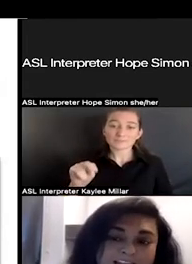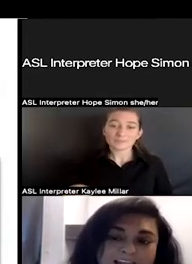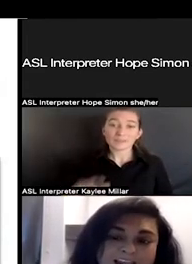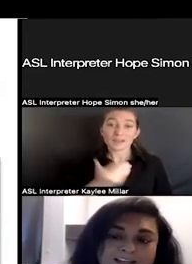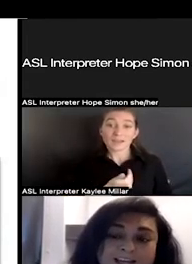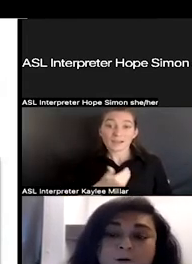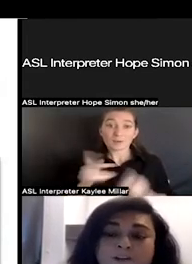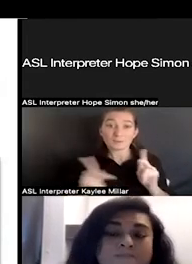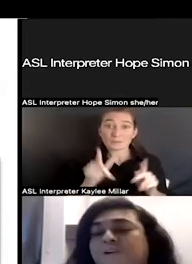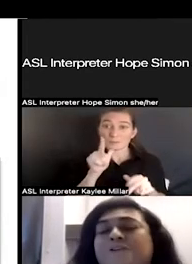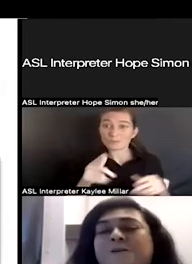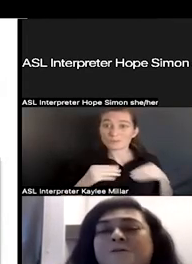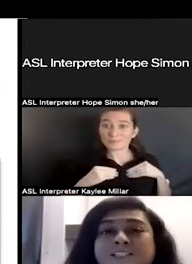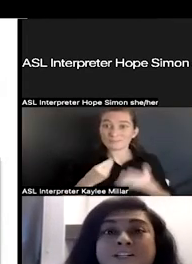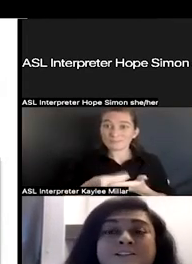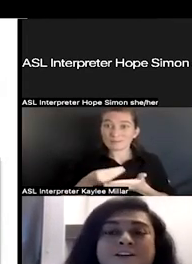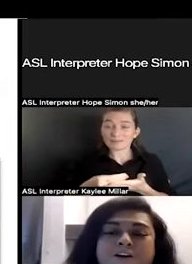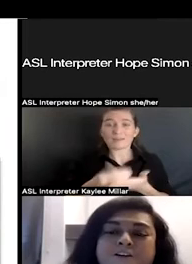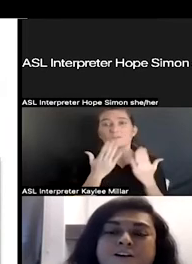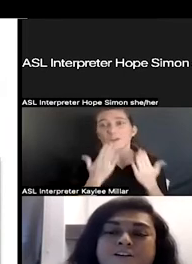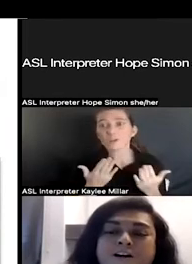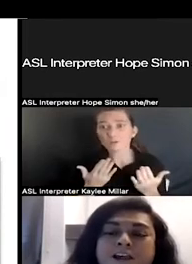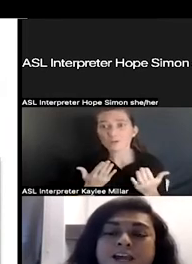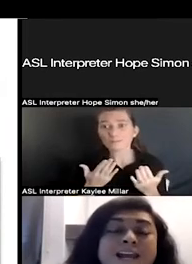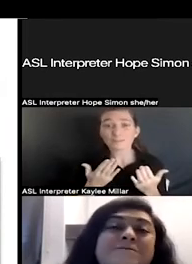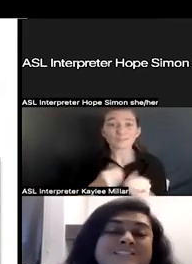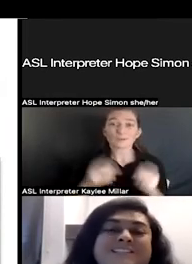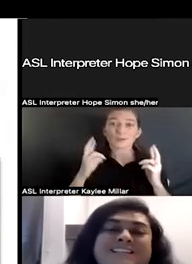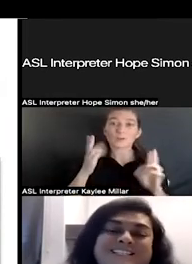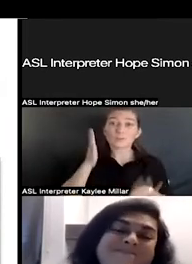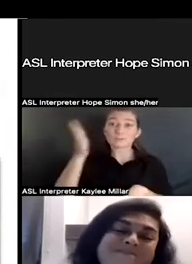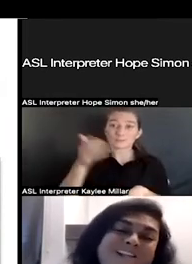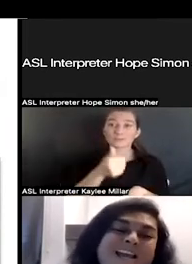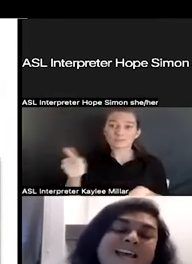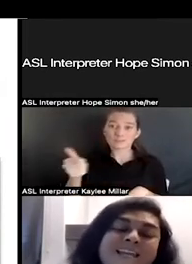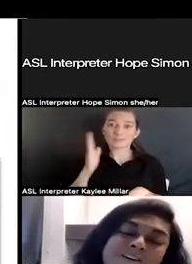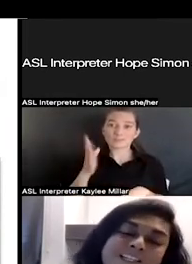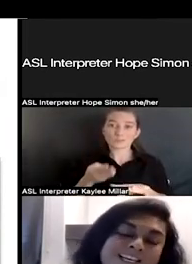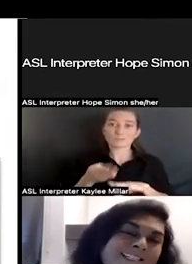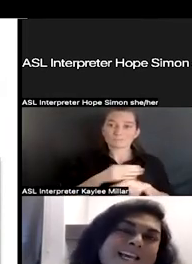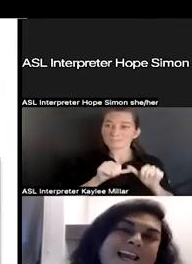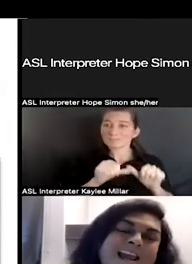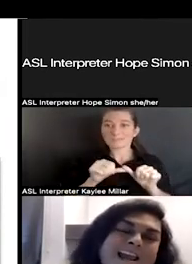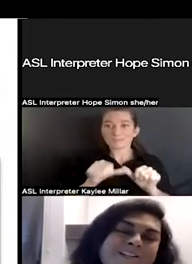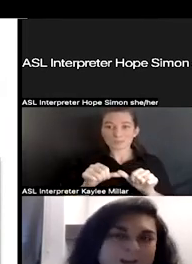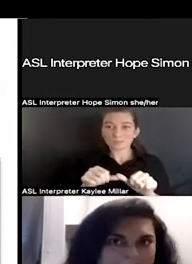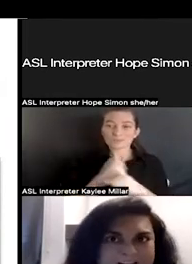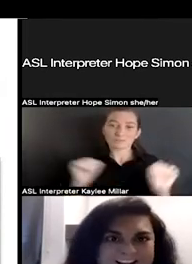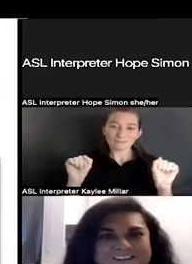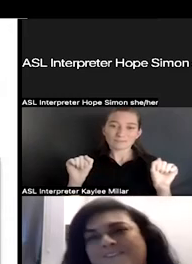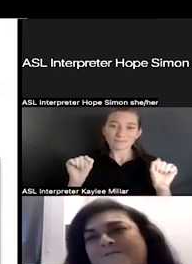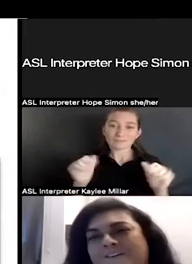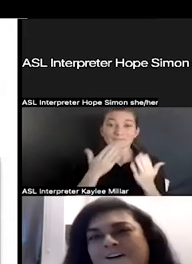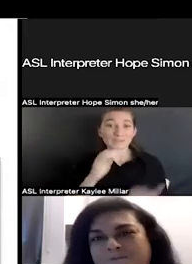opportunity, and I hope that in the future they will continue to secure their any new facilities. And thank you to the ECA and to Ready